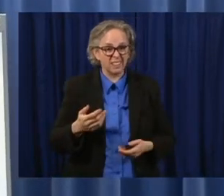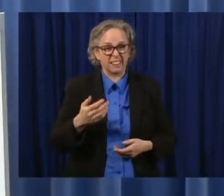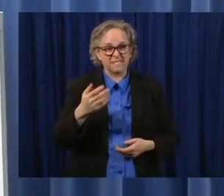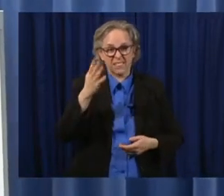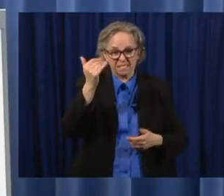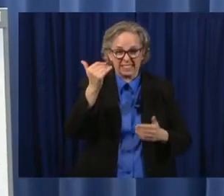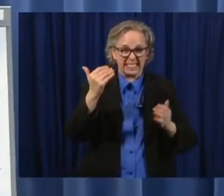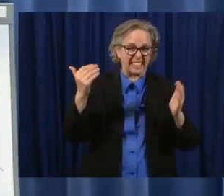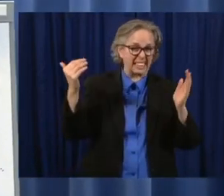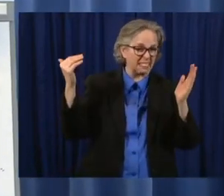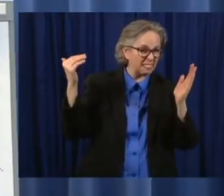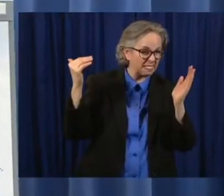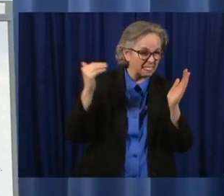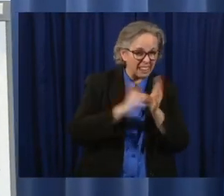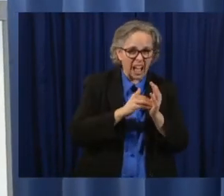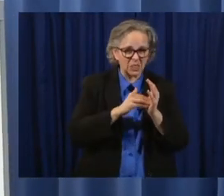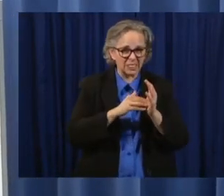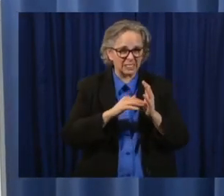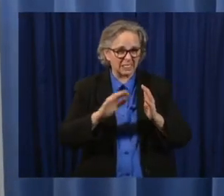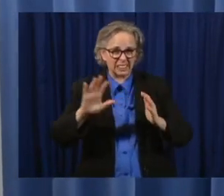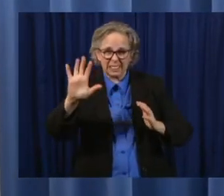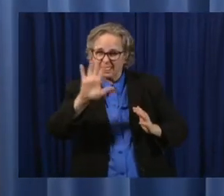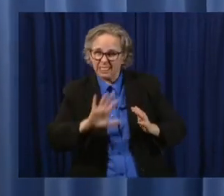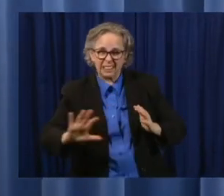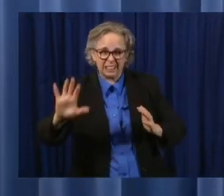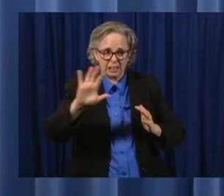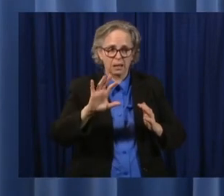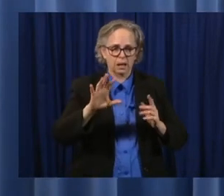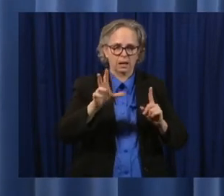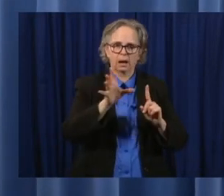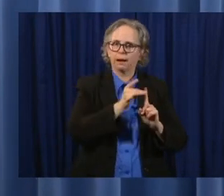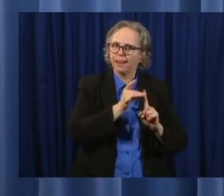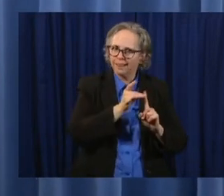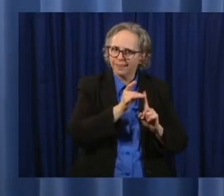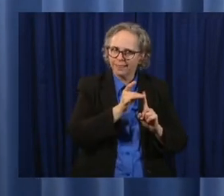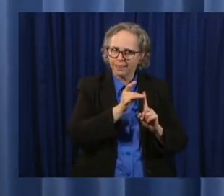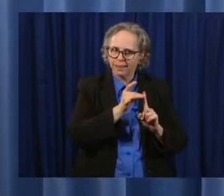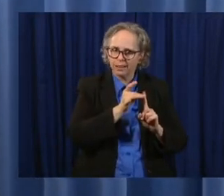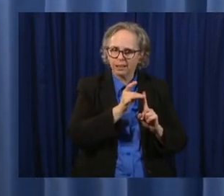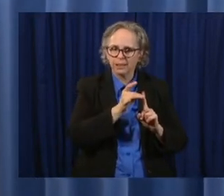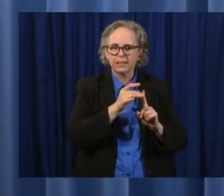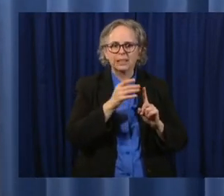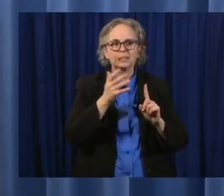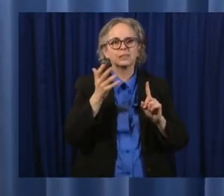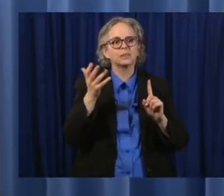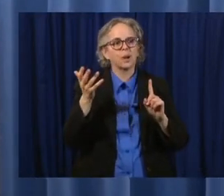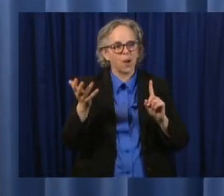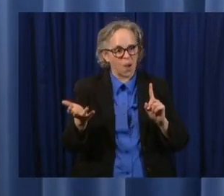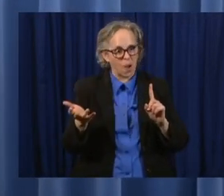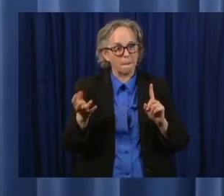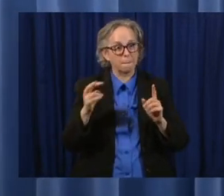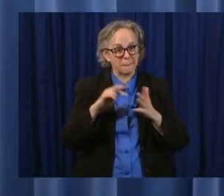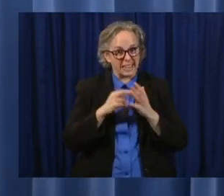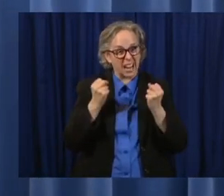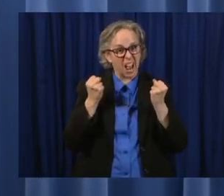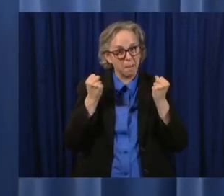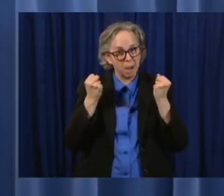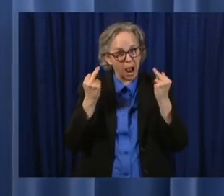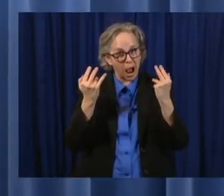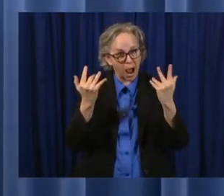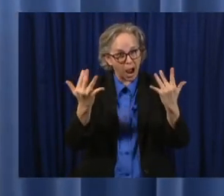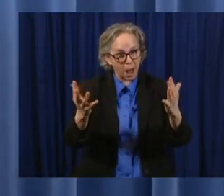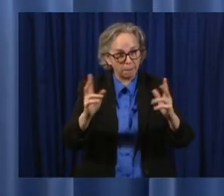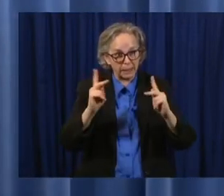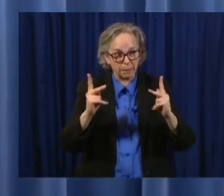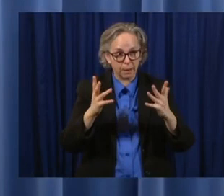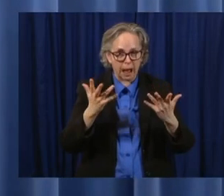over 15,000 confirmed cases at this point, we can see that's a lot of volume, and to do this kind of follow-up with that number